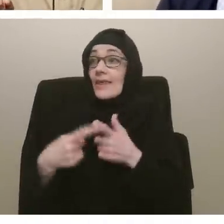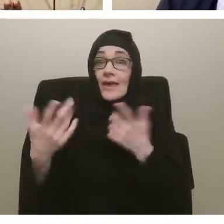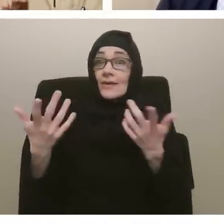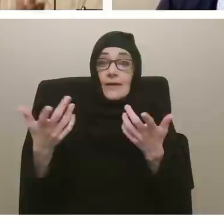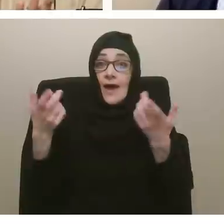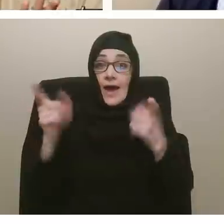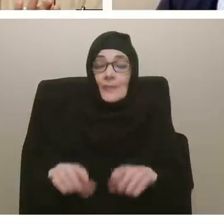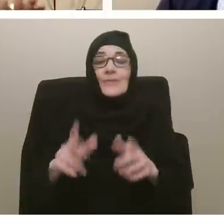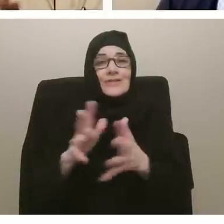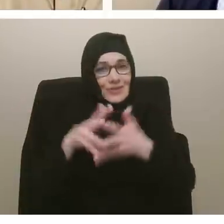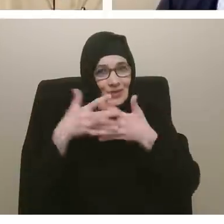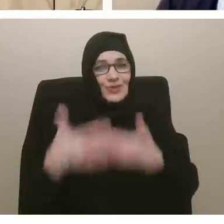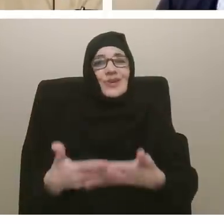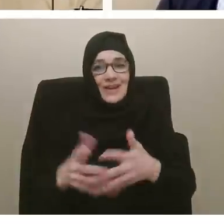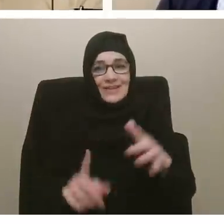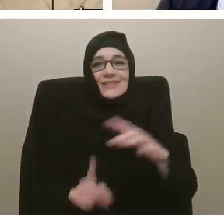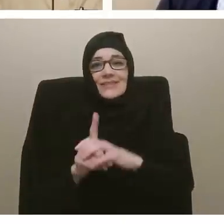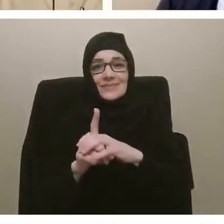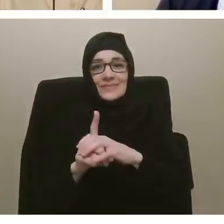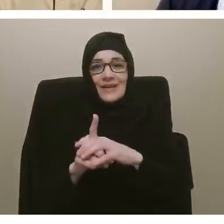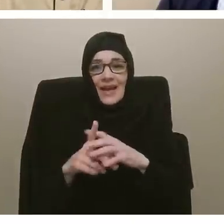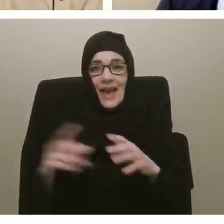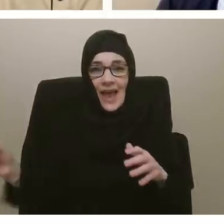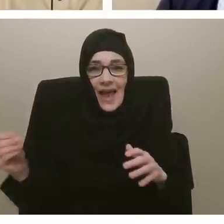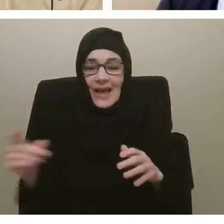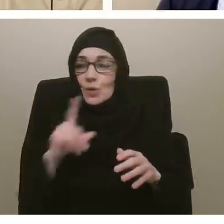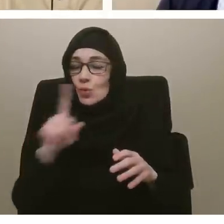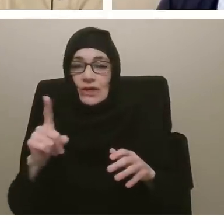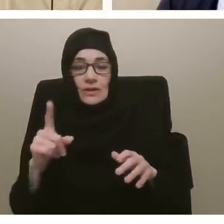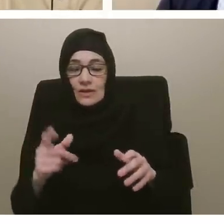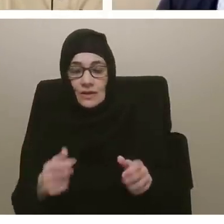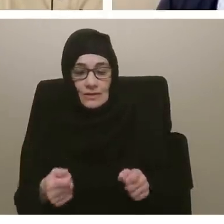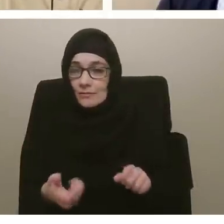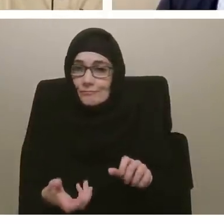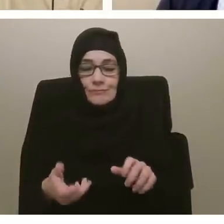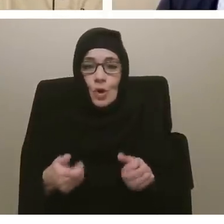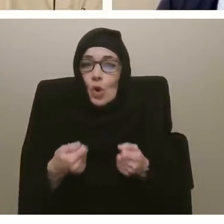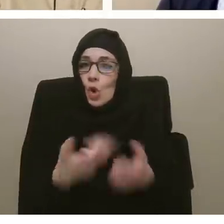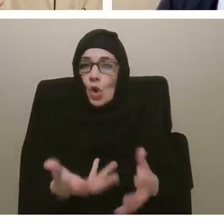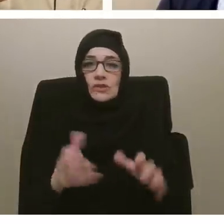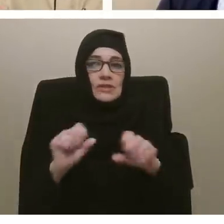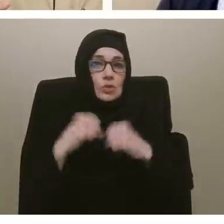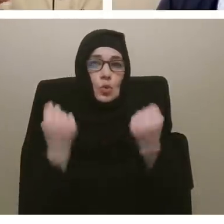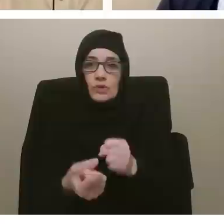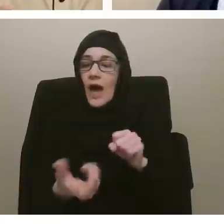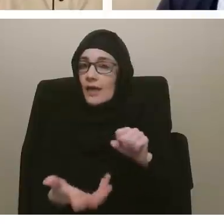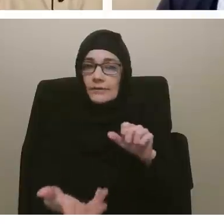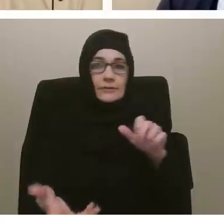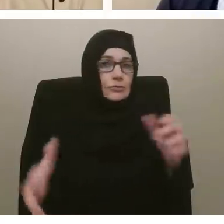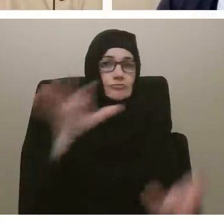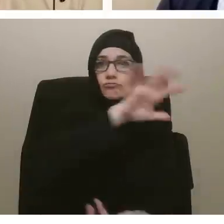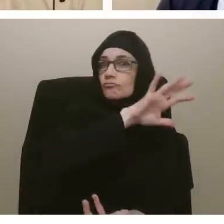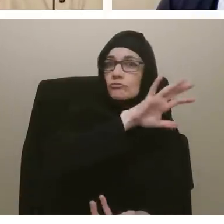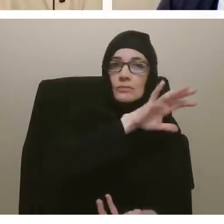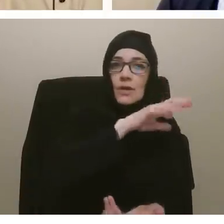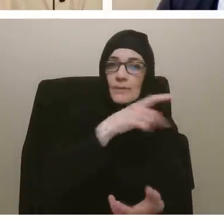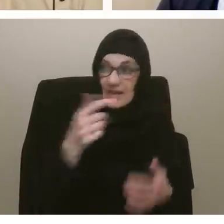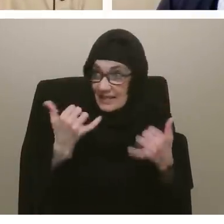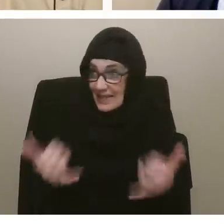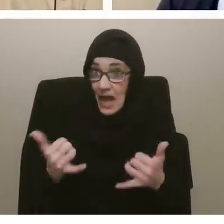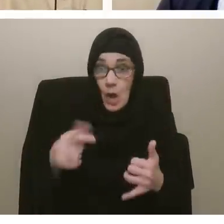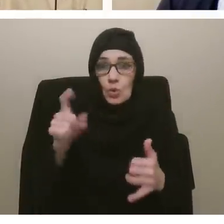comes, and it sends society into a scramble. Right? Because now you have to respond to this